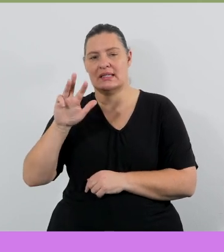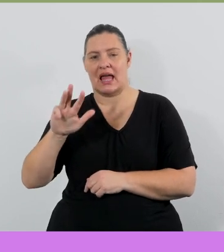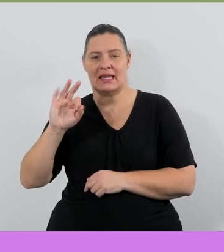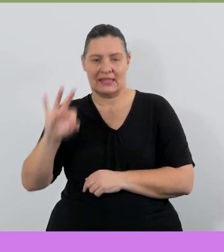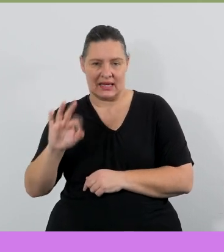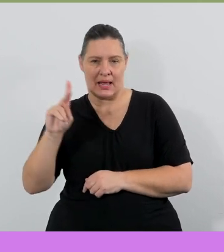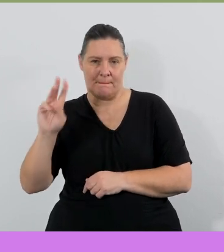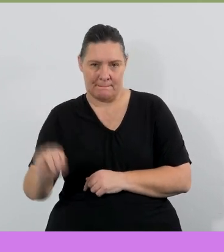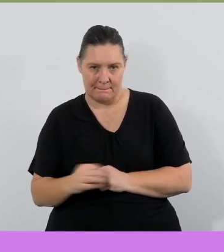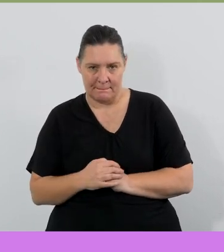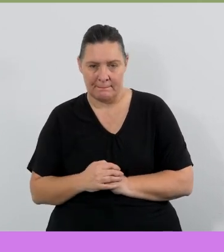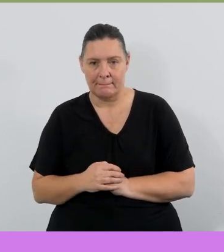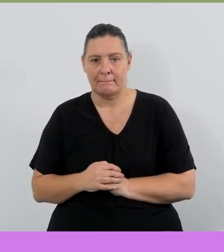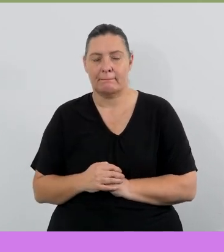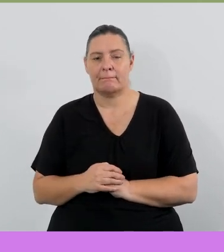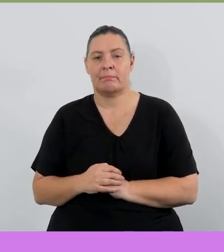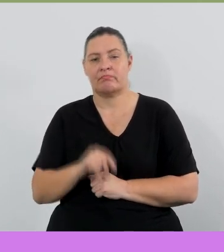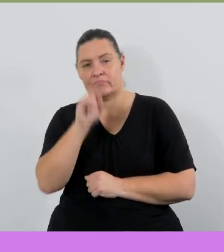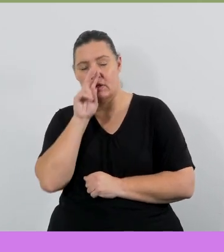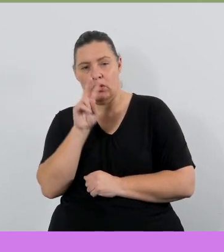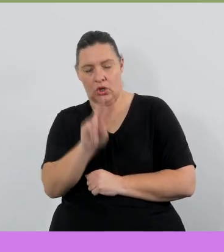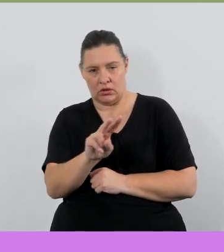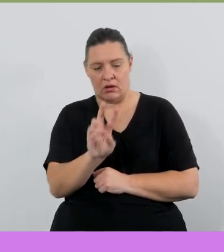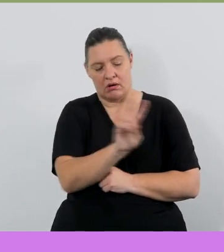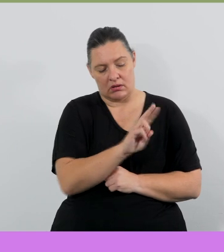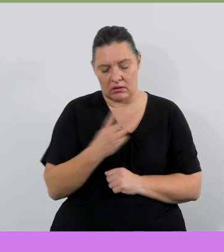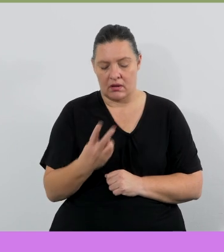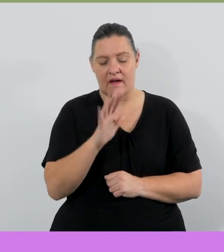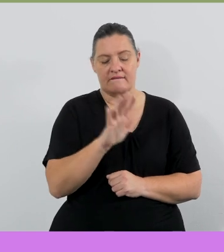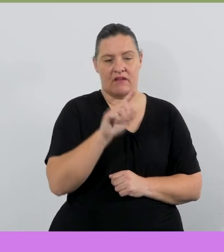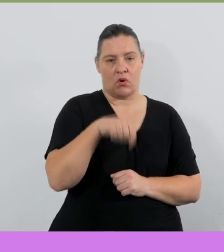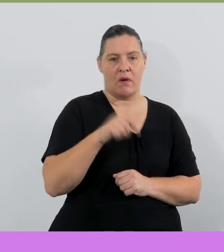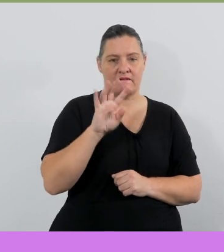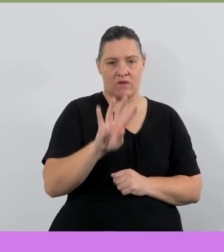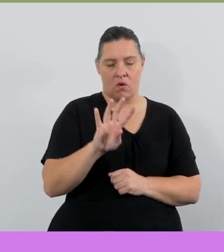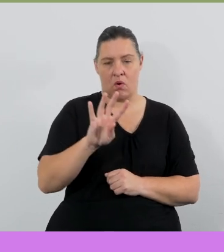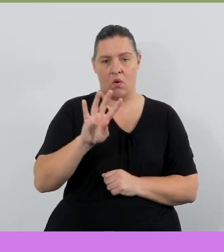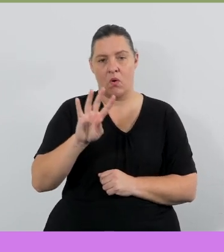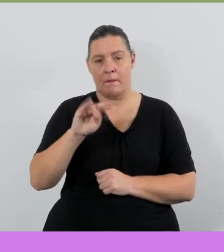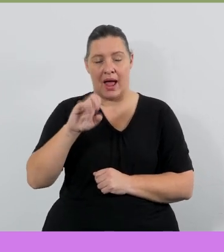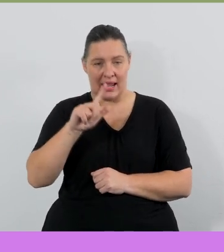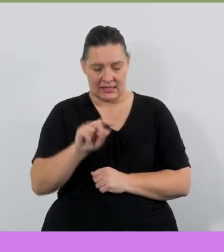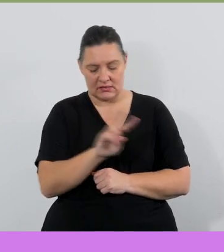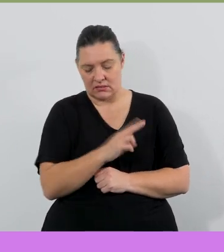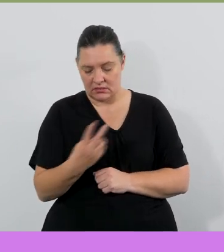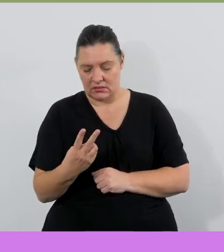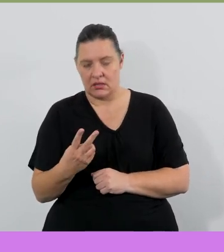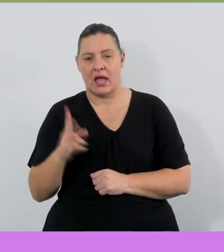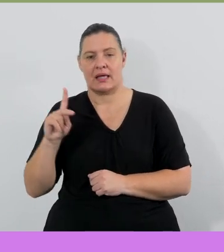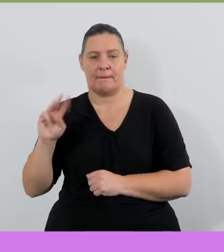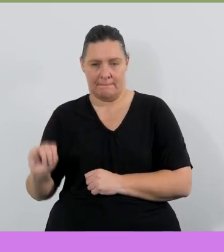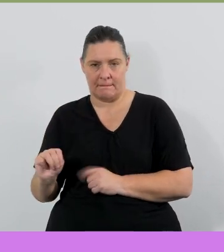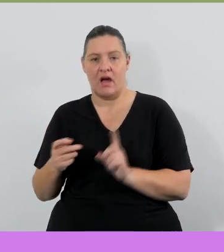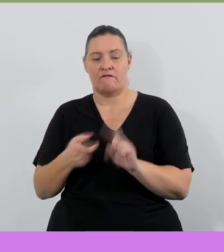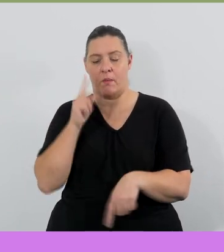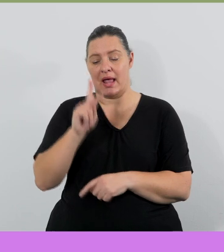1,6093 kilometers. So first of all, looking at this, I'm going to convert my 5,4 miles to kilometers, and thereafter I'm going to